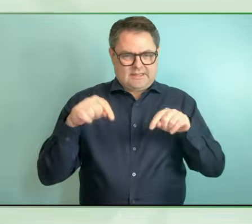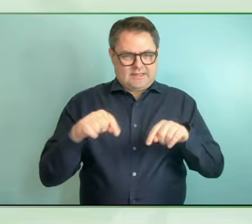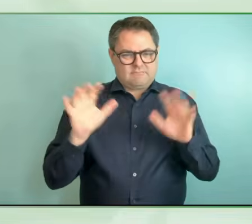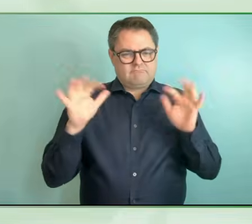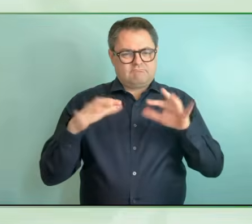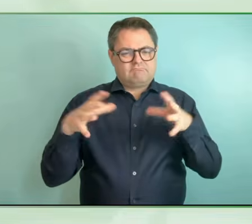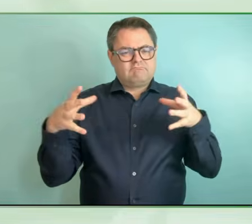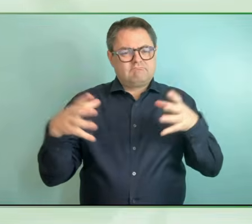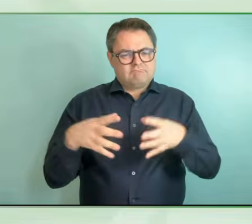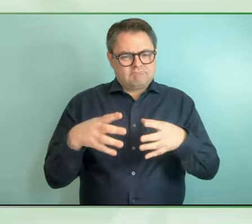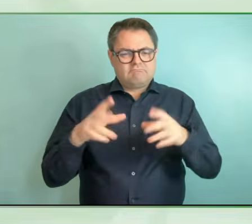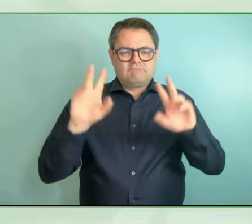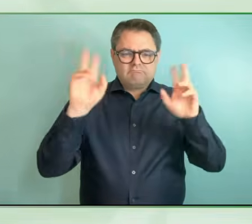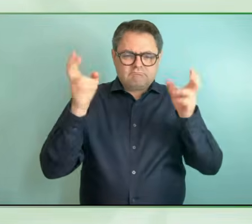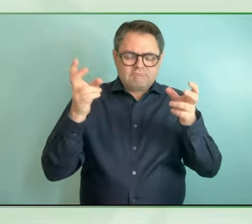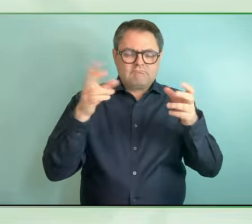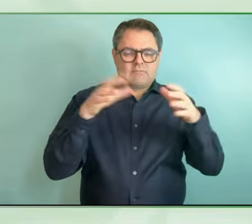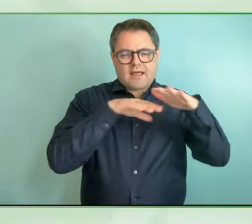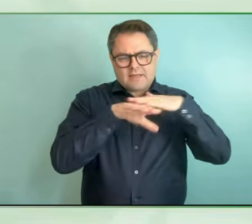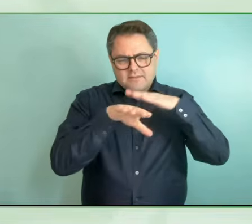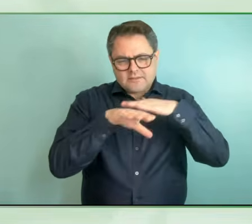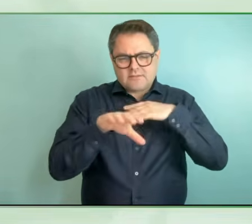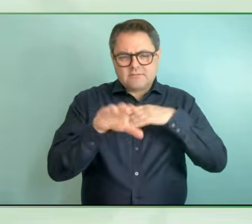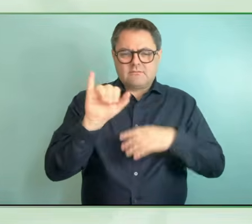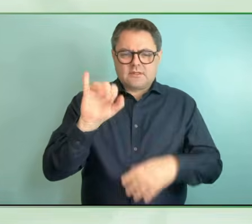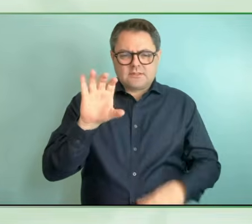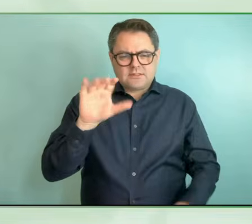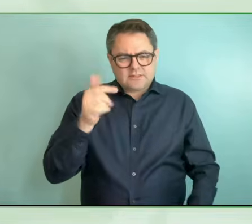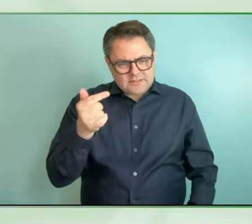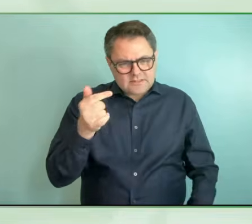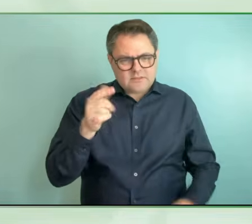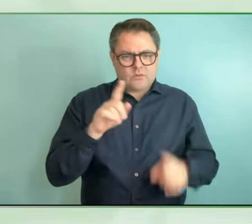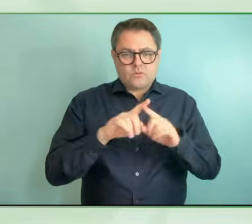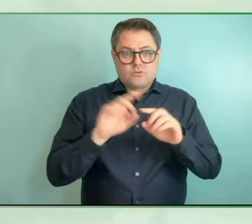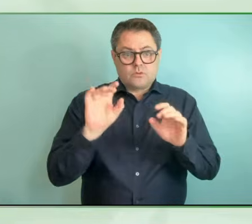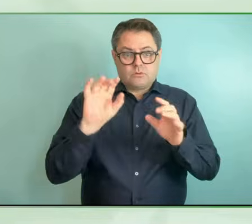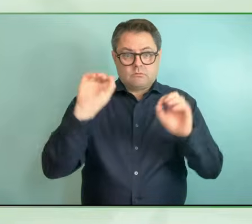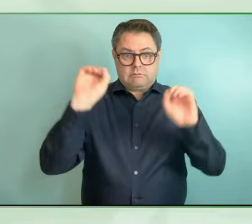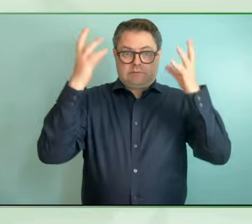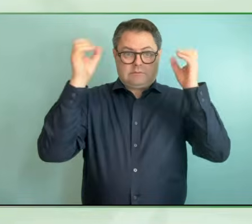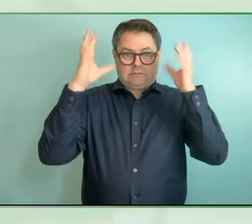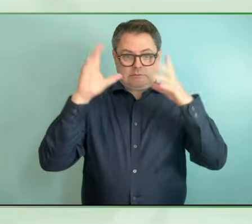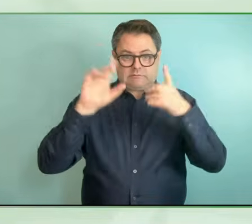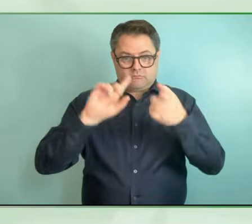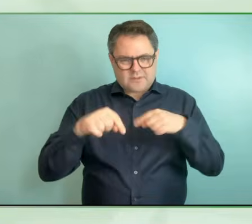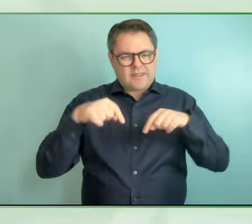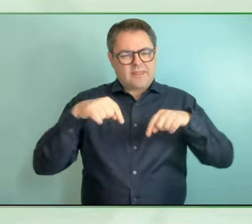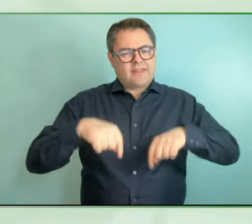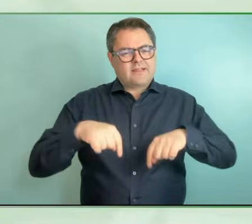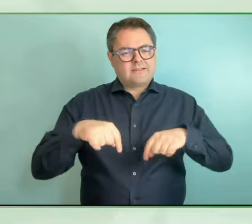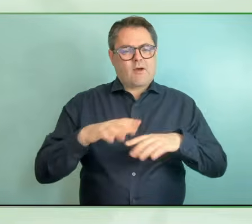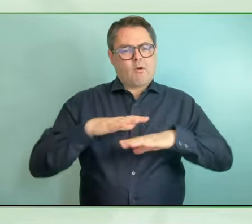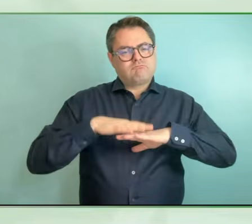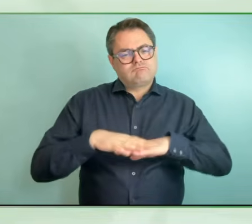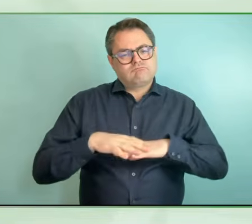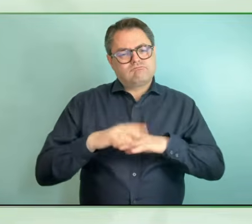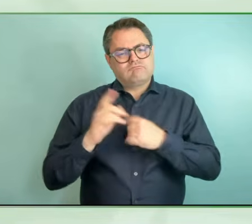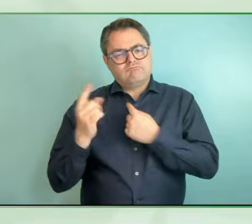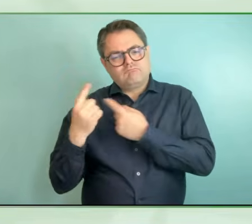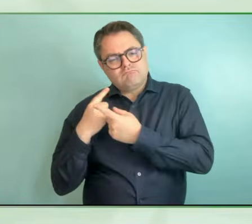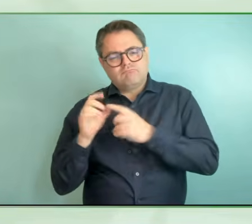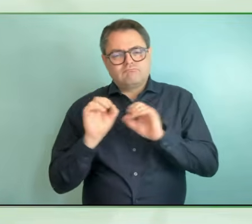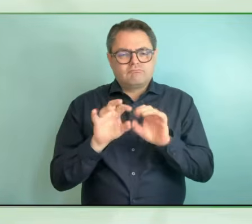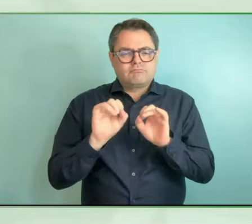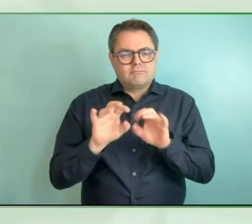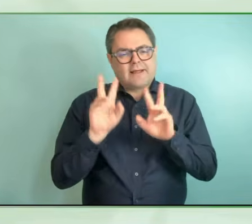accessibility, ICT and crisis response. You're watching a Fireside broadcasted live from the conference. It's